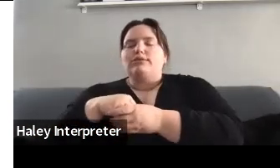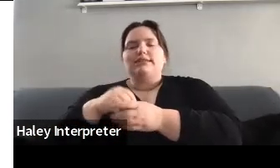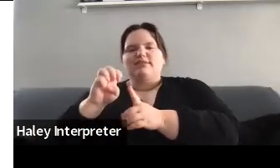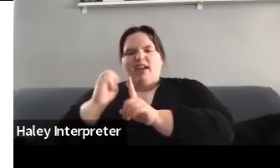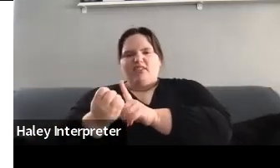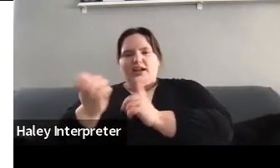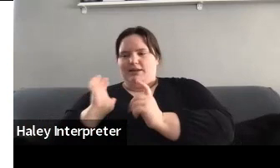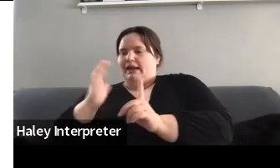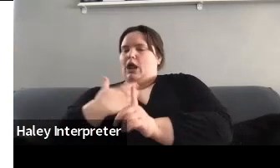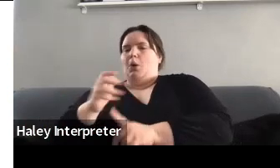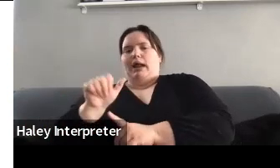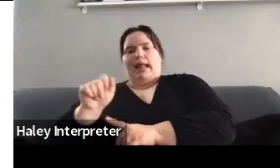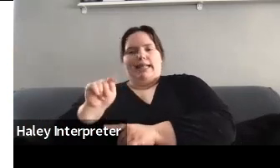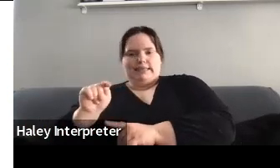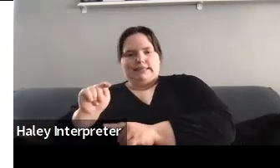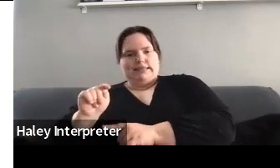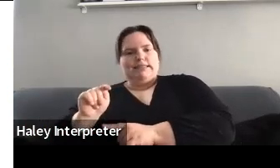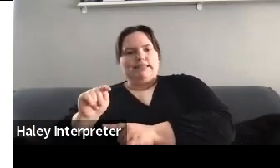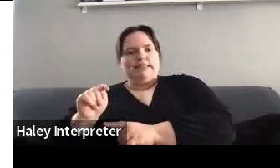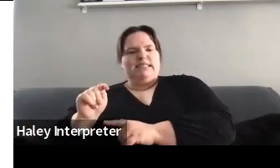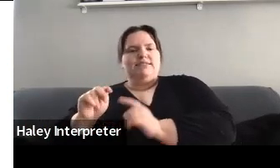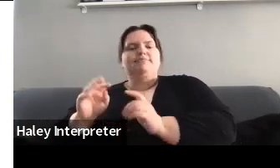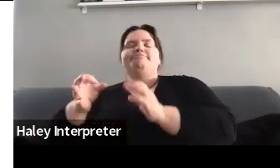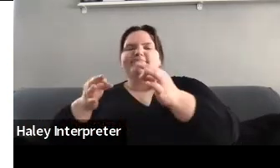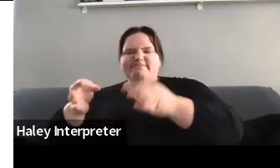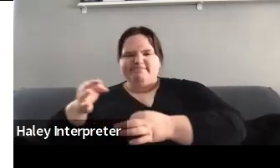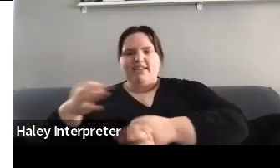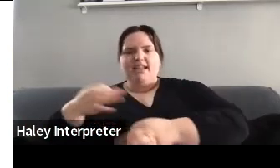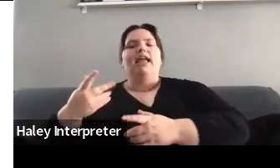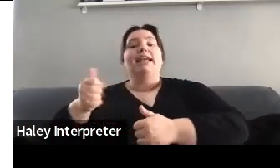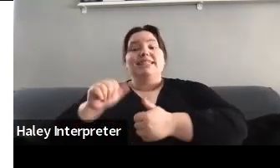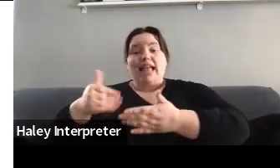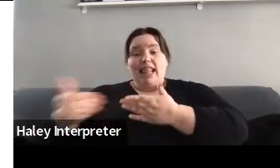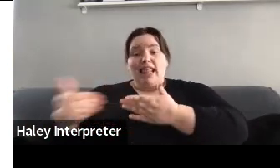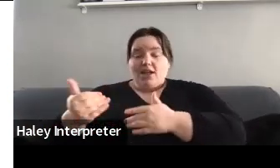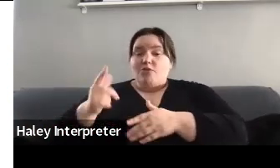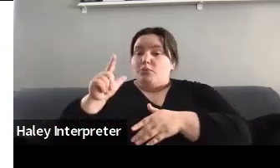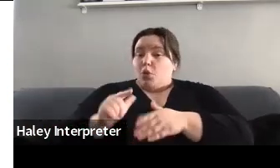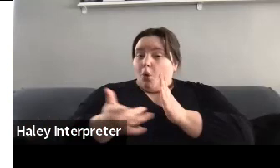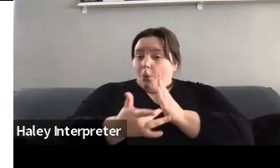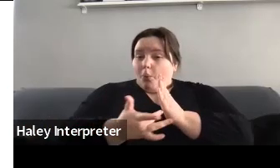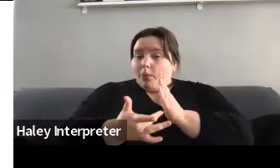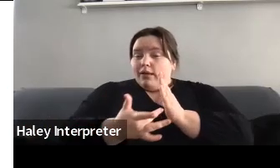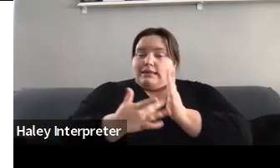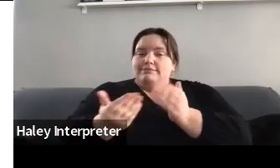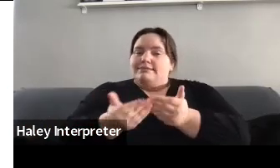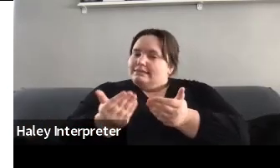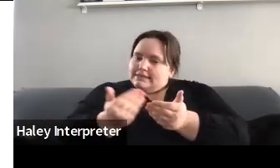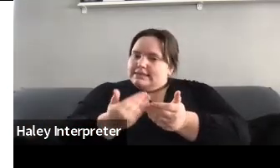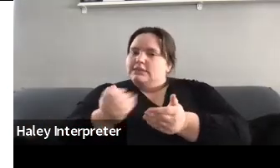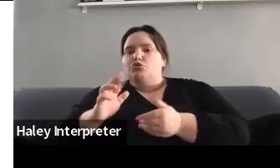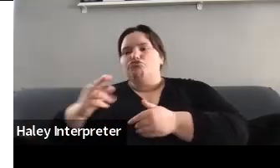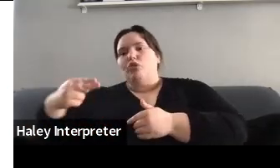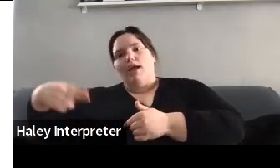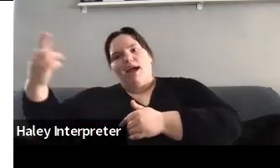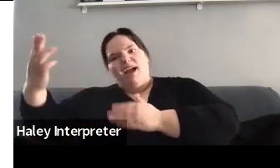Our AT definition is anywhere from low tech to high tech. Again, like using apps and software, we